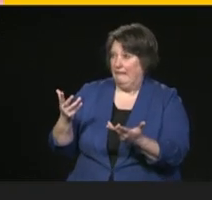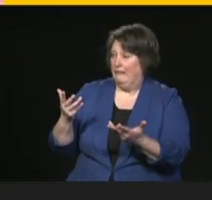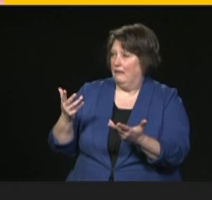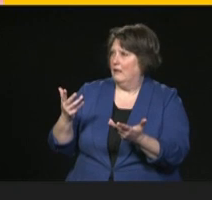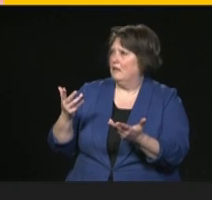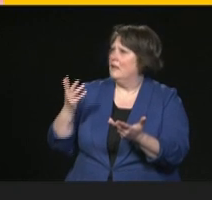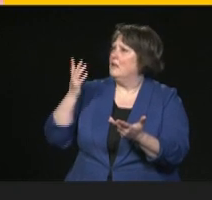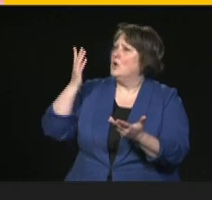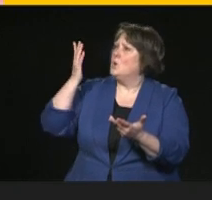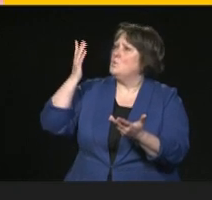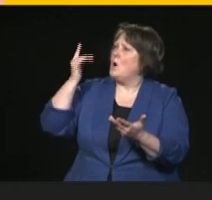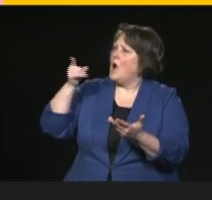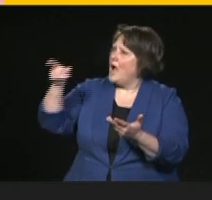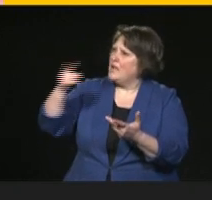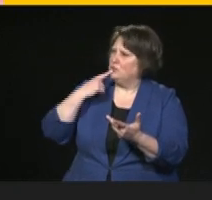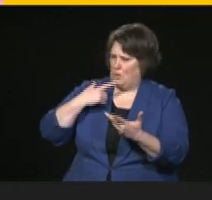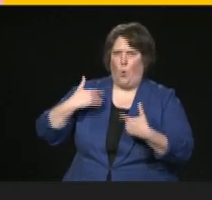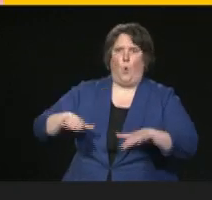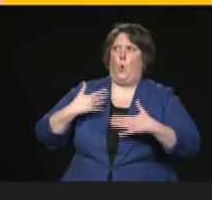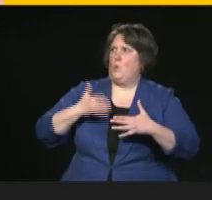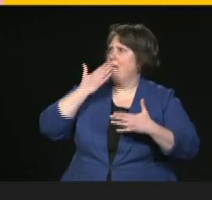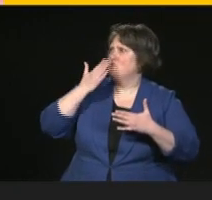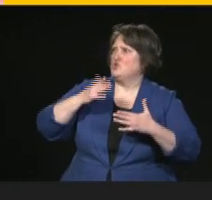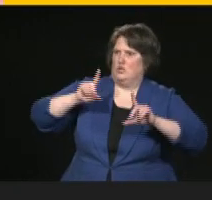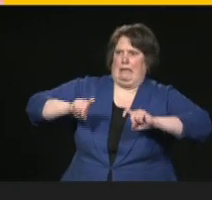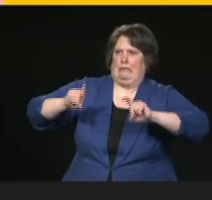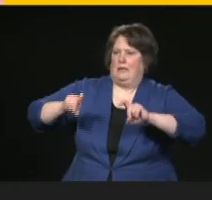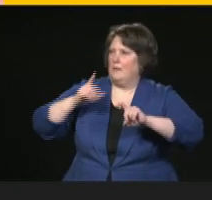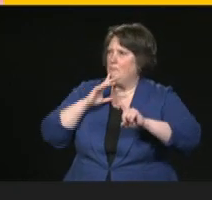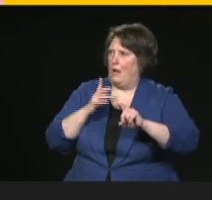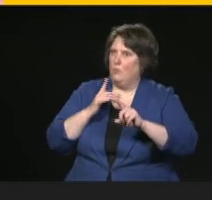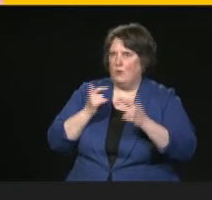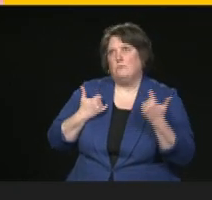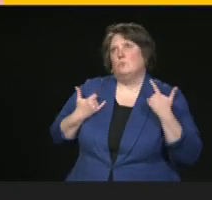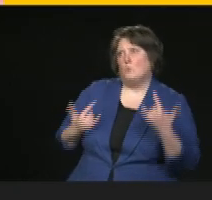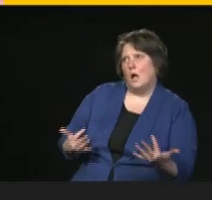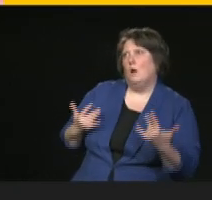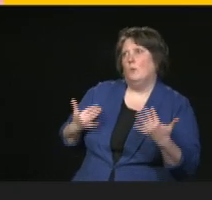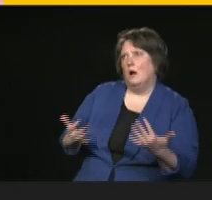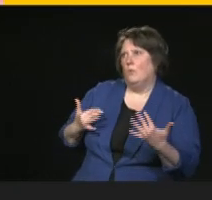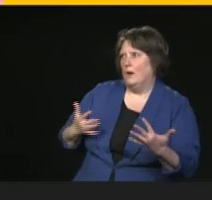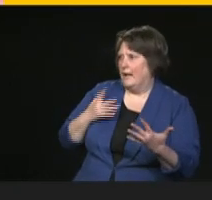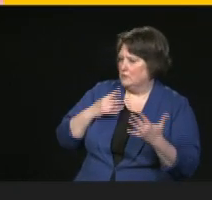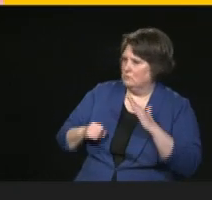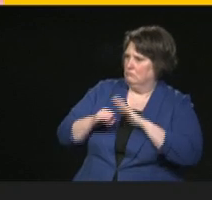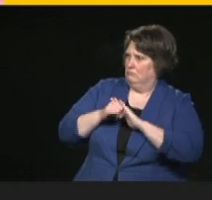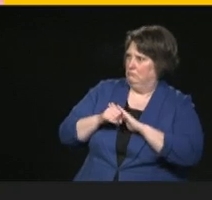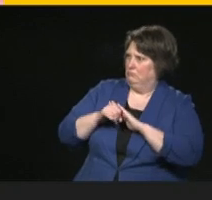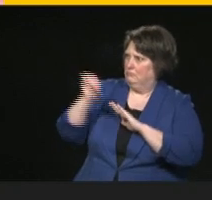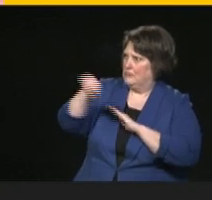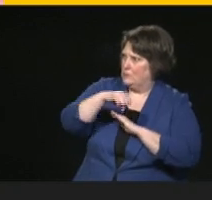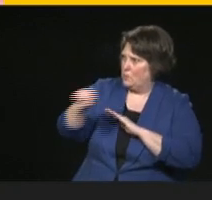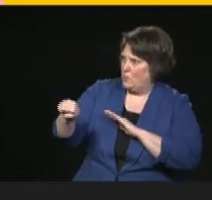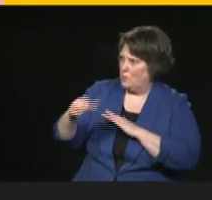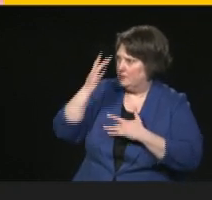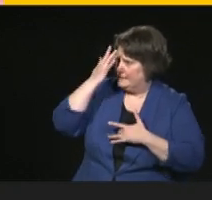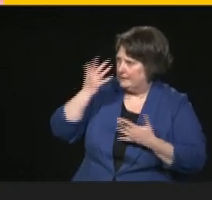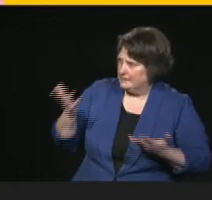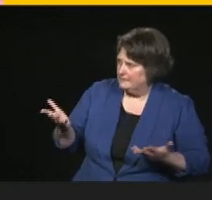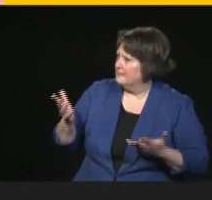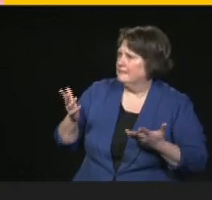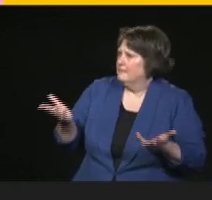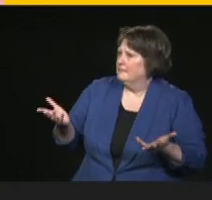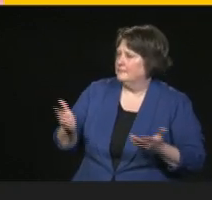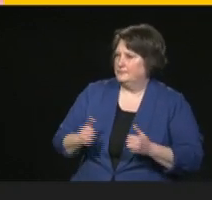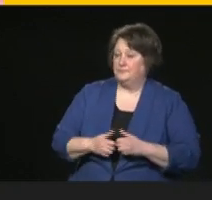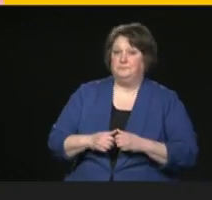but we are not seeing the results? So how is that a good thing that we have all these tests, but we don't have any results yet? Okay, so to the first